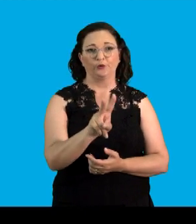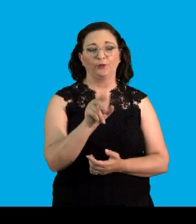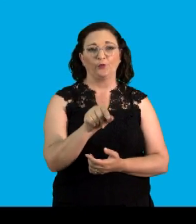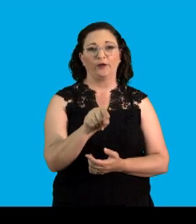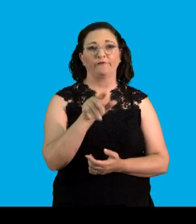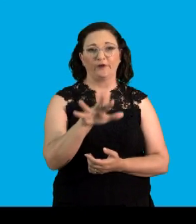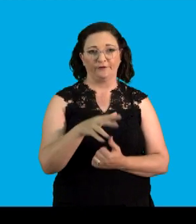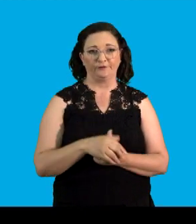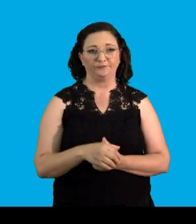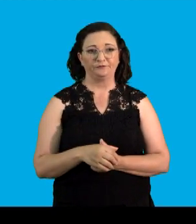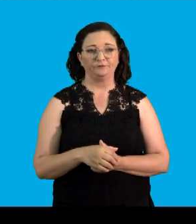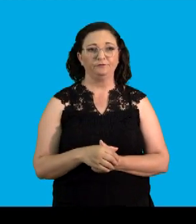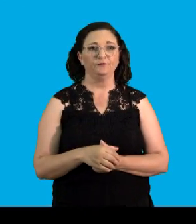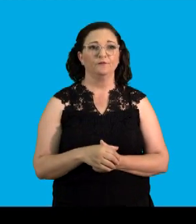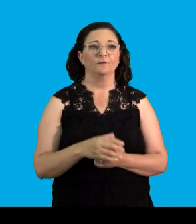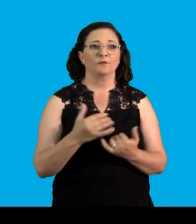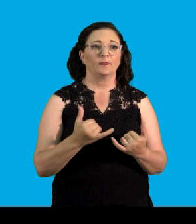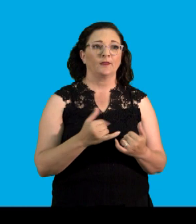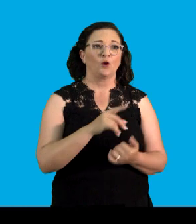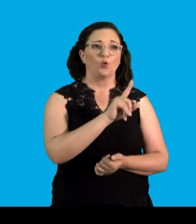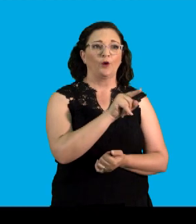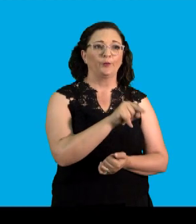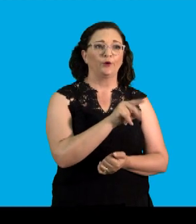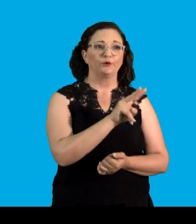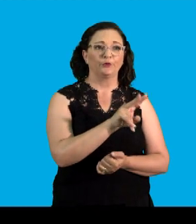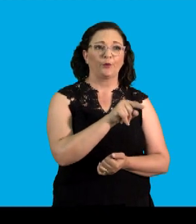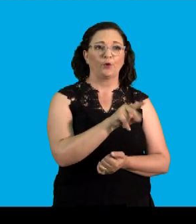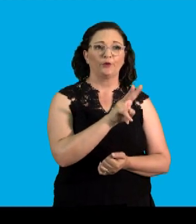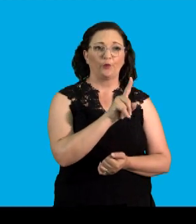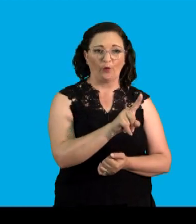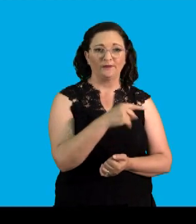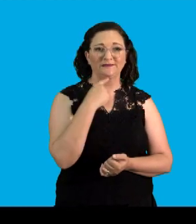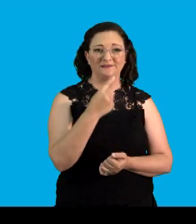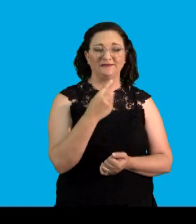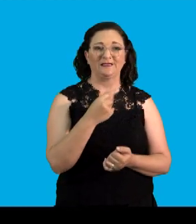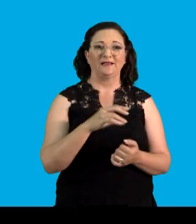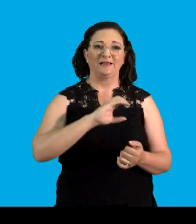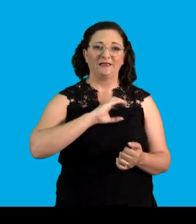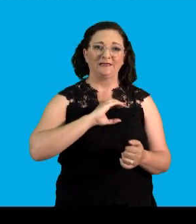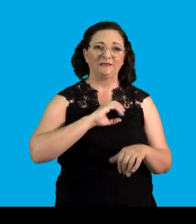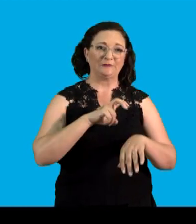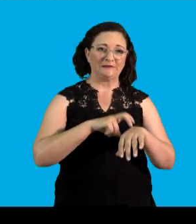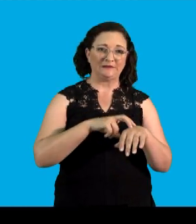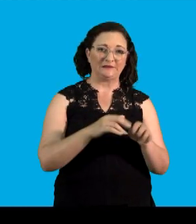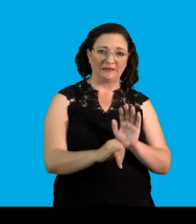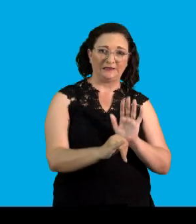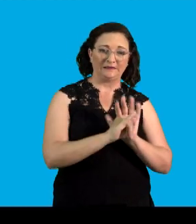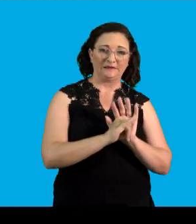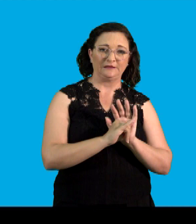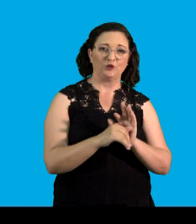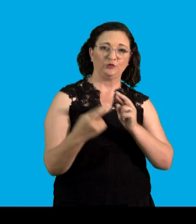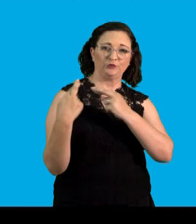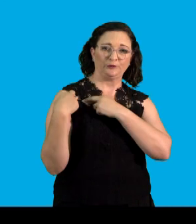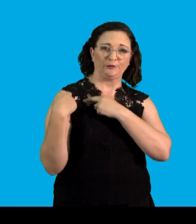words. Let's read. It says 1.2.1, to identify customers' needs is the responsibility of